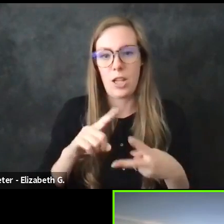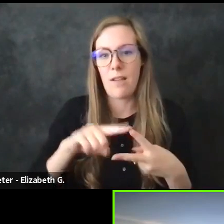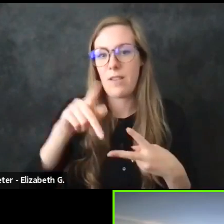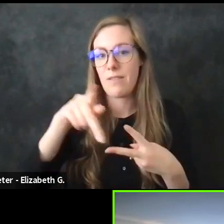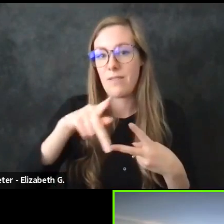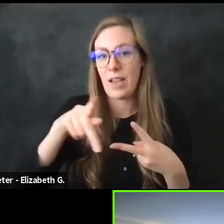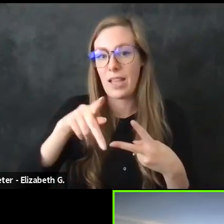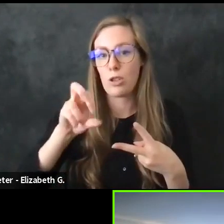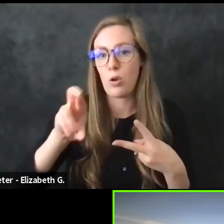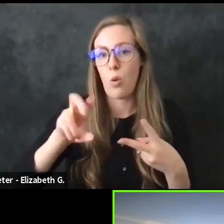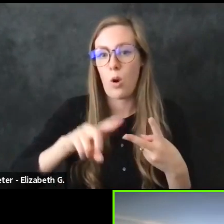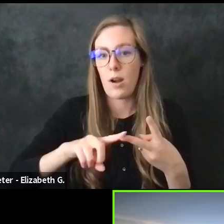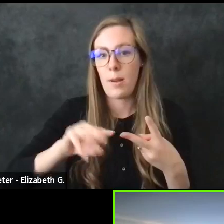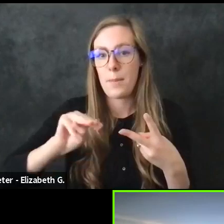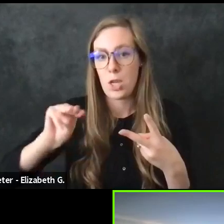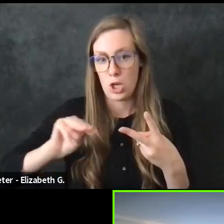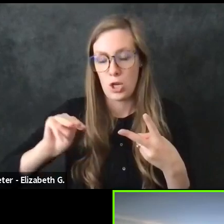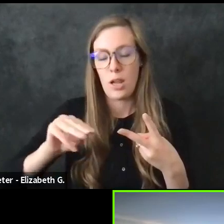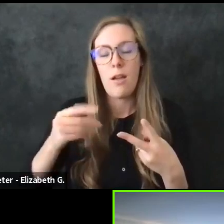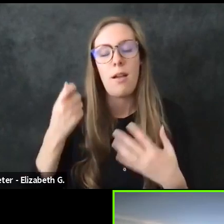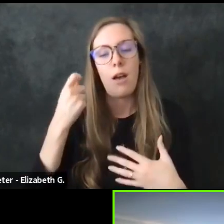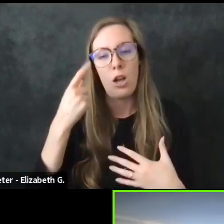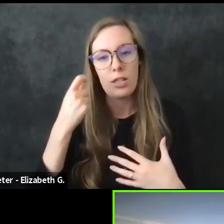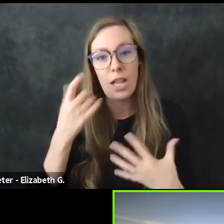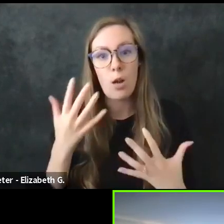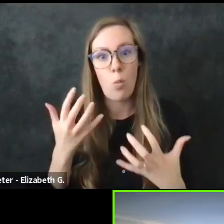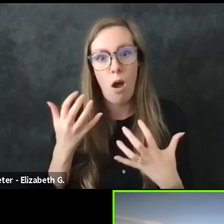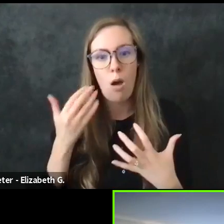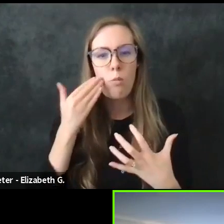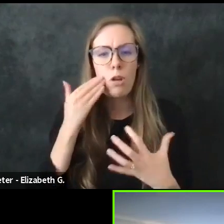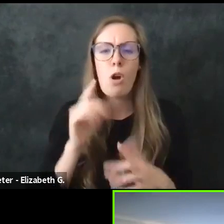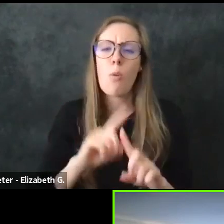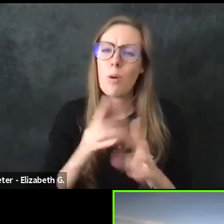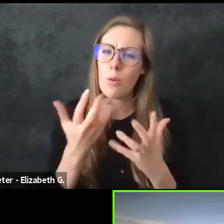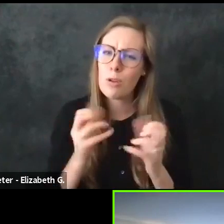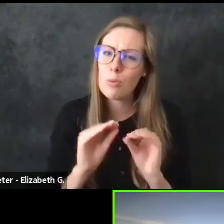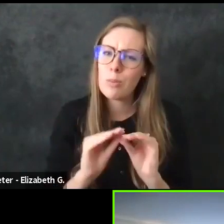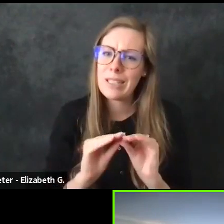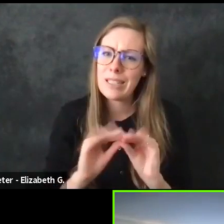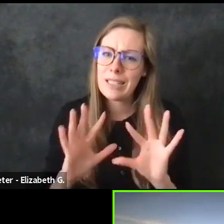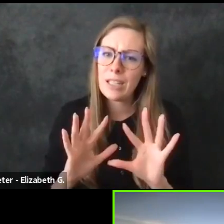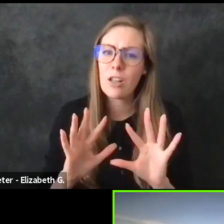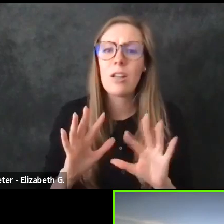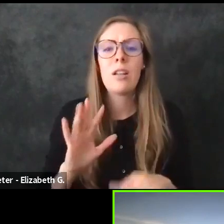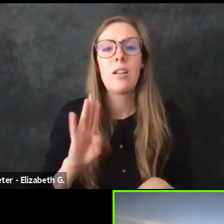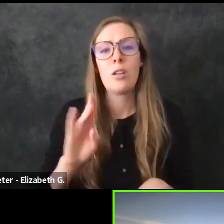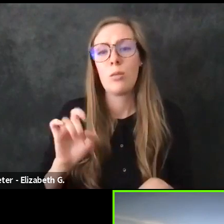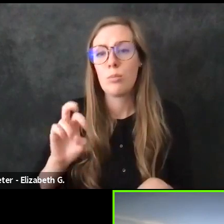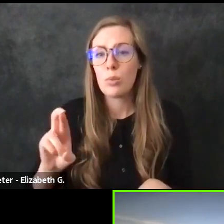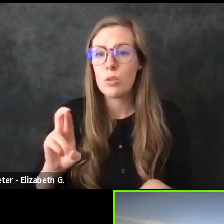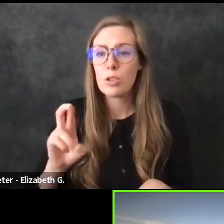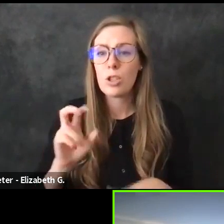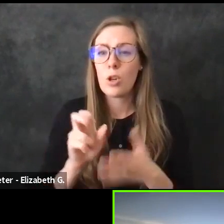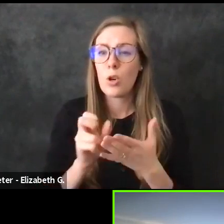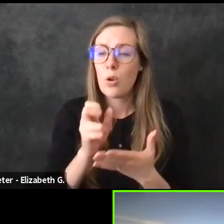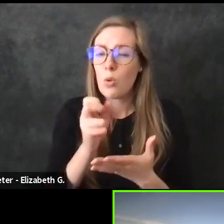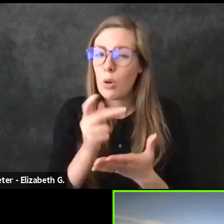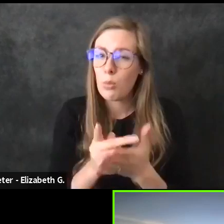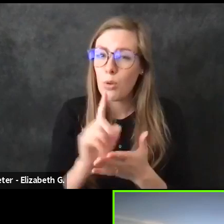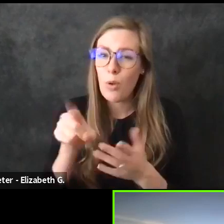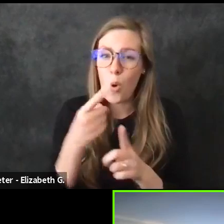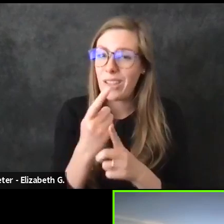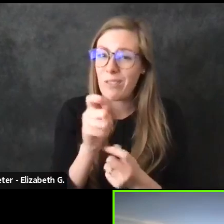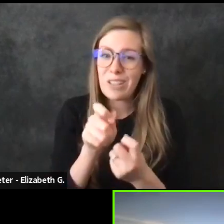vaccines. We understand your eagerness, but we want to be clear that these boosters were approved for a very specific group of